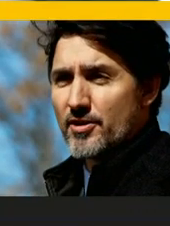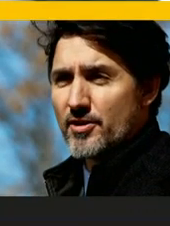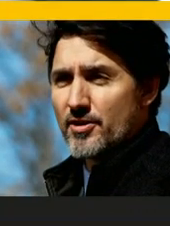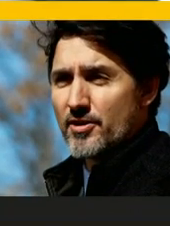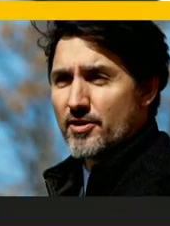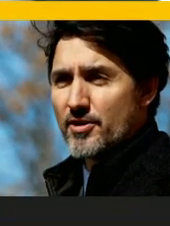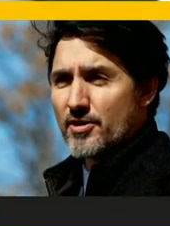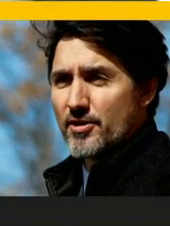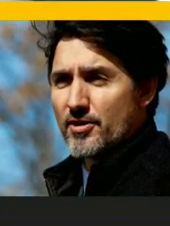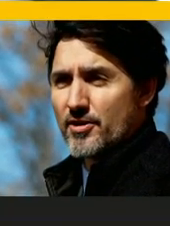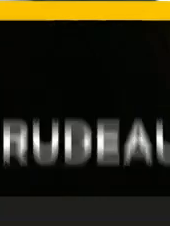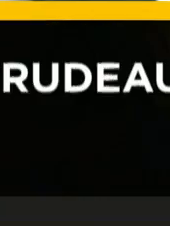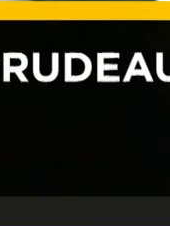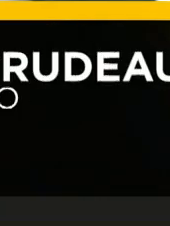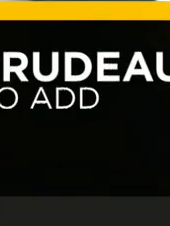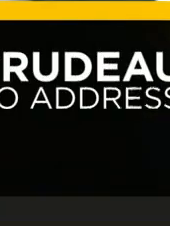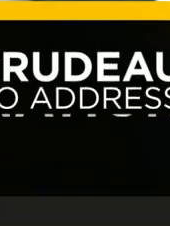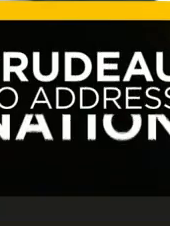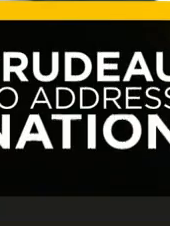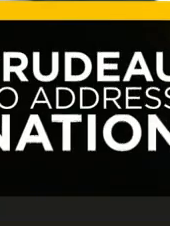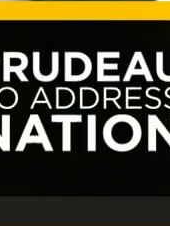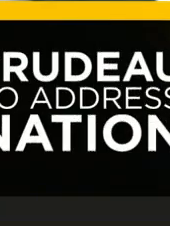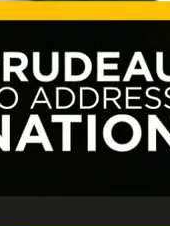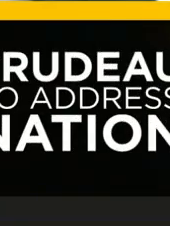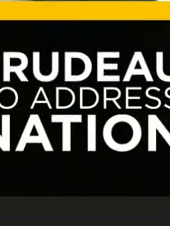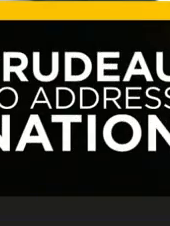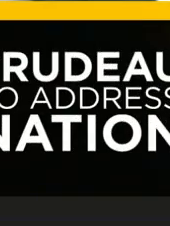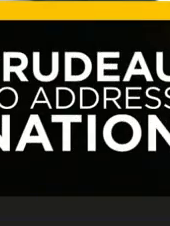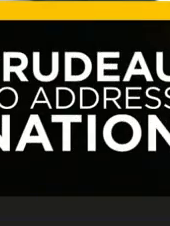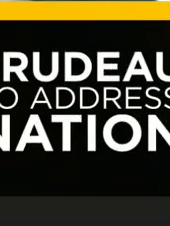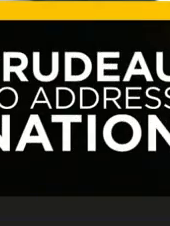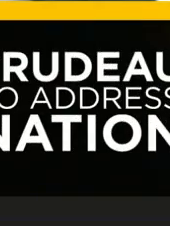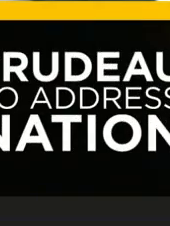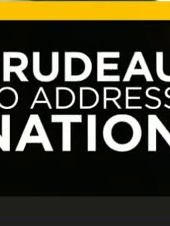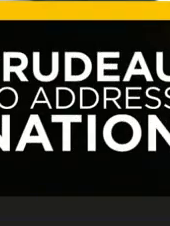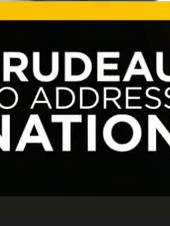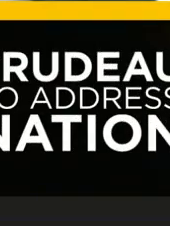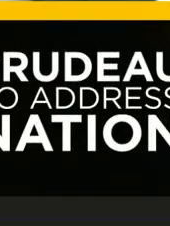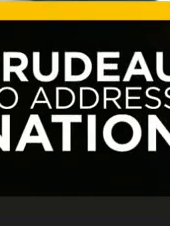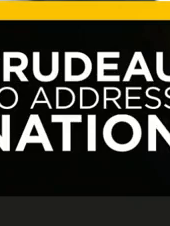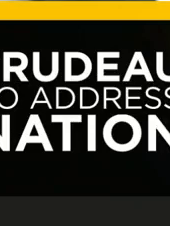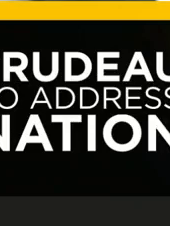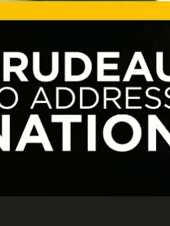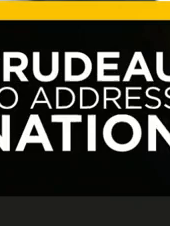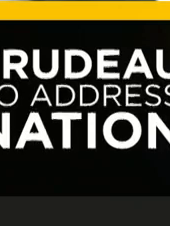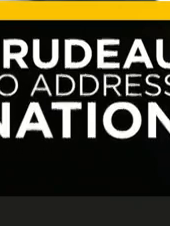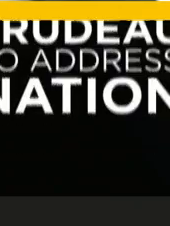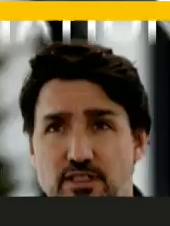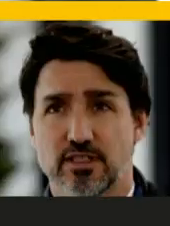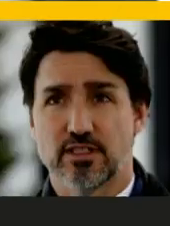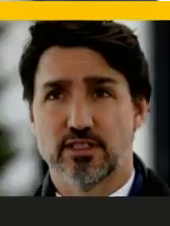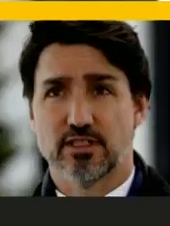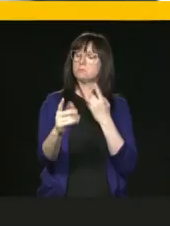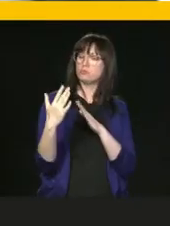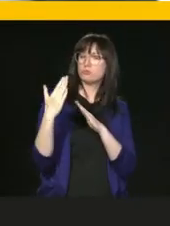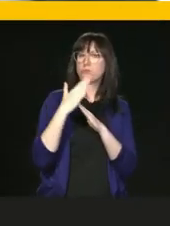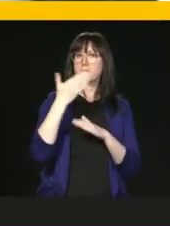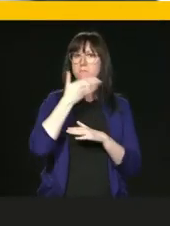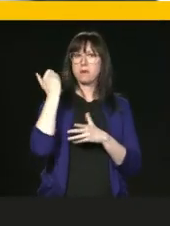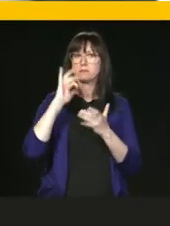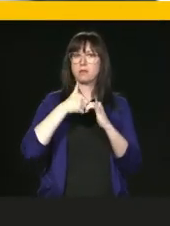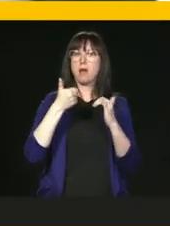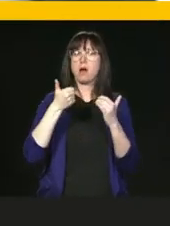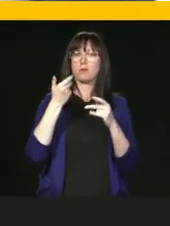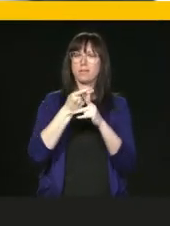now. I want to be clear. Social distancing, physical distancing, is the single best way to keep the